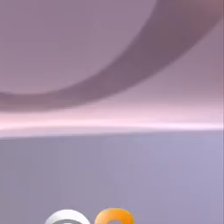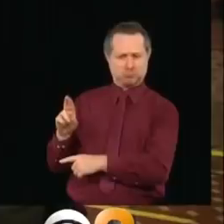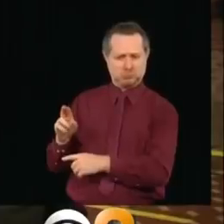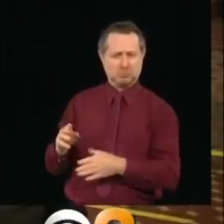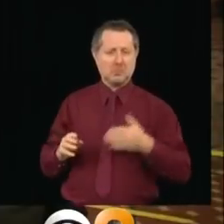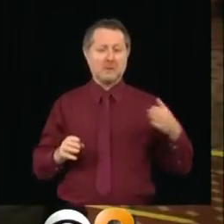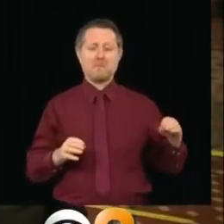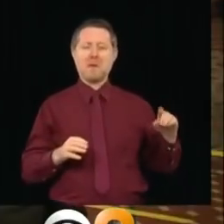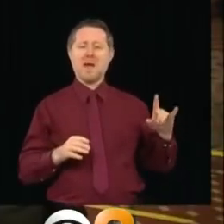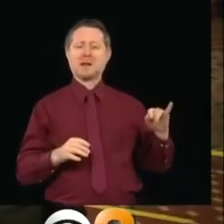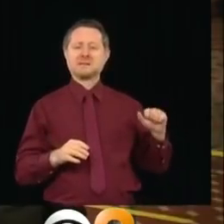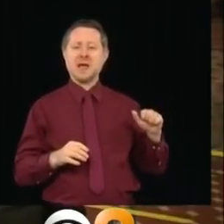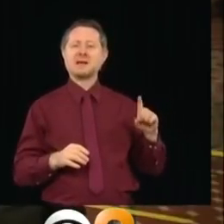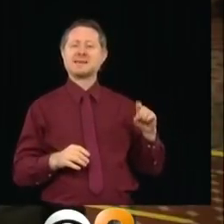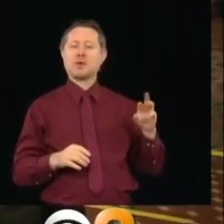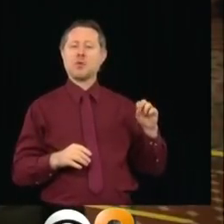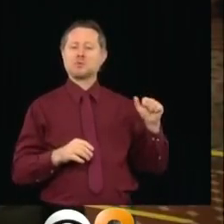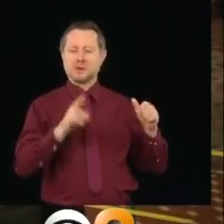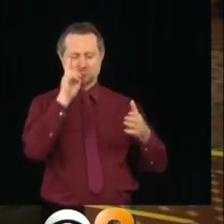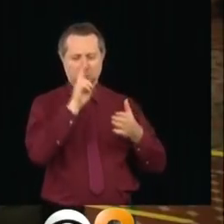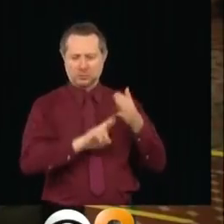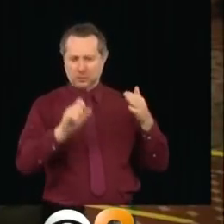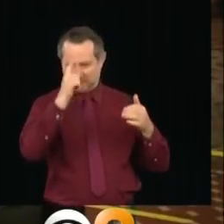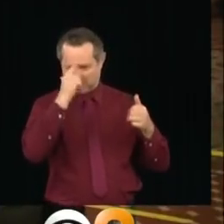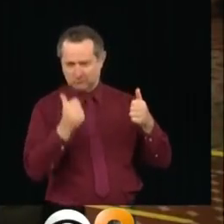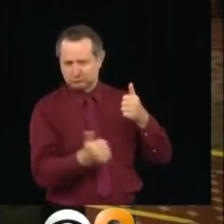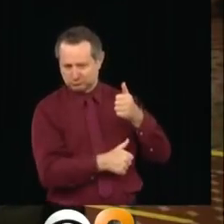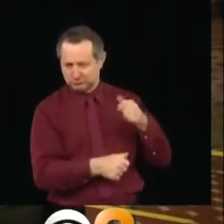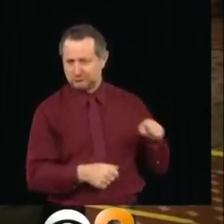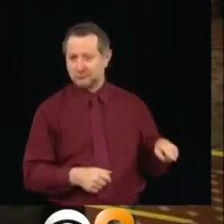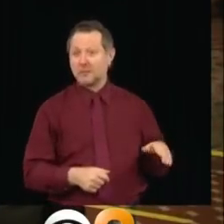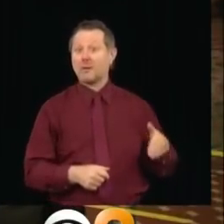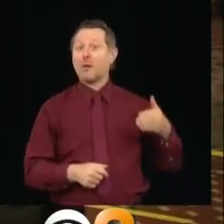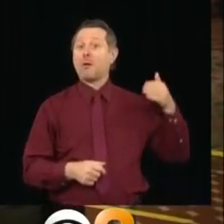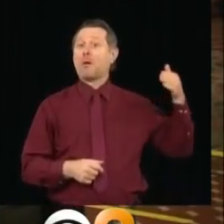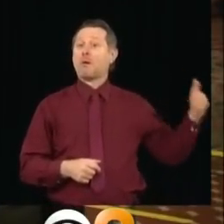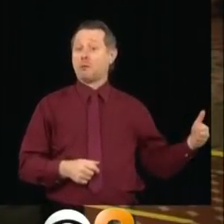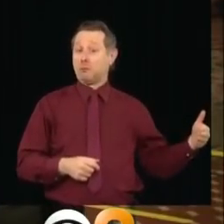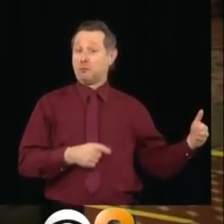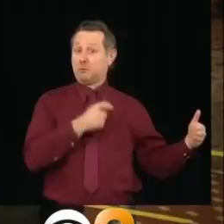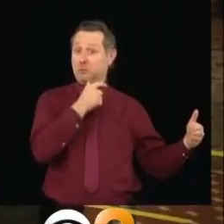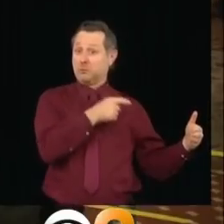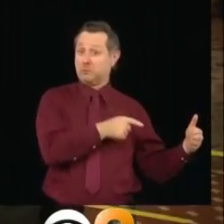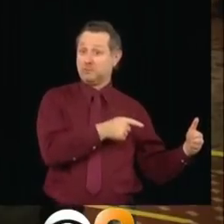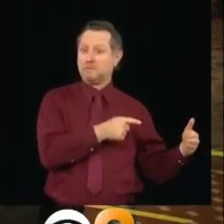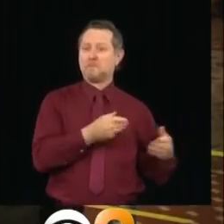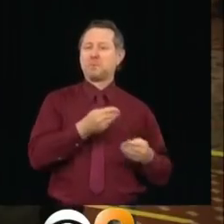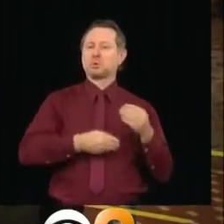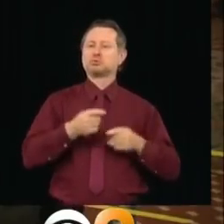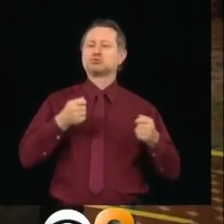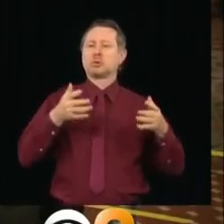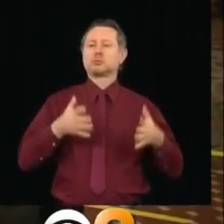in. Secretary Miss Melissa DeRosa, to her left, Budget Director Rob Mejica.